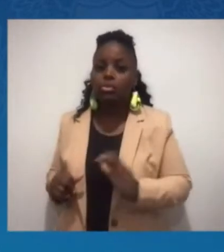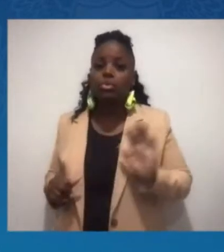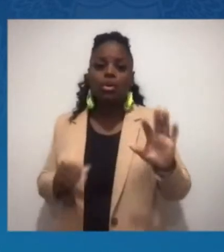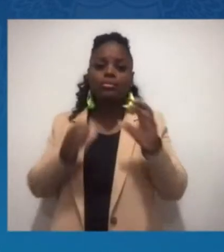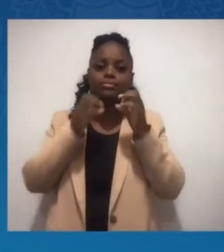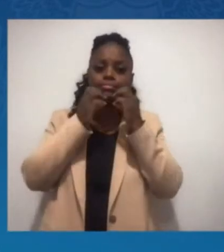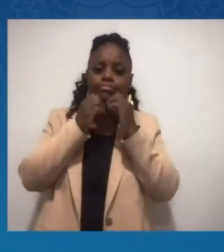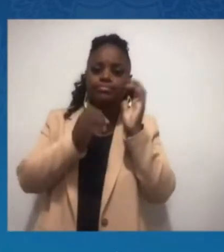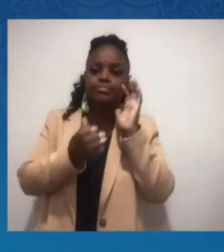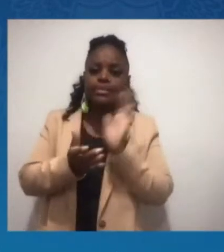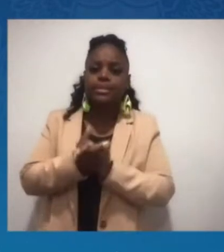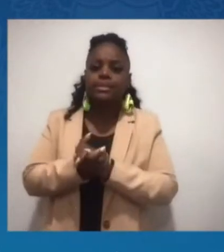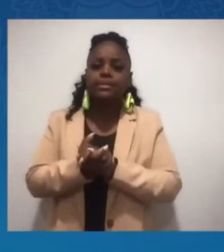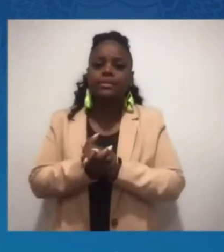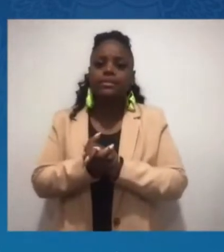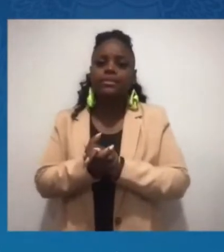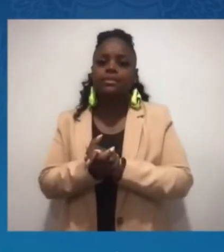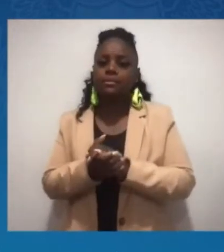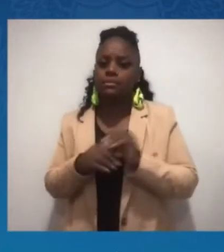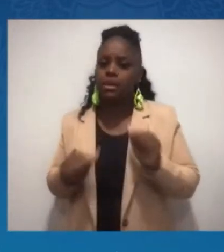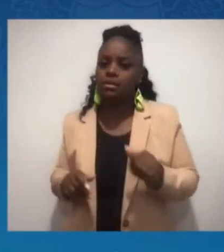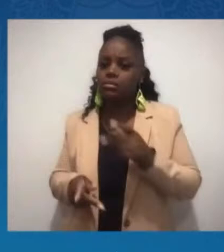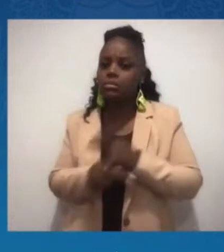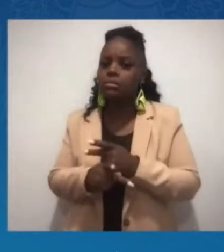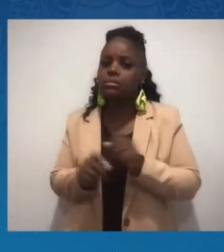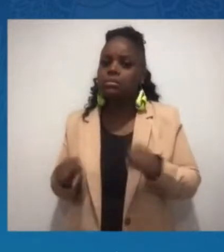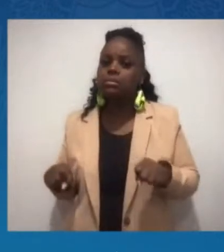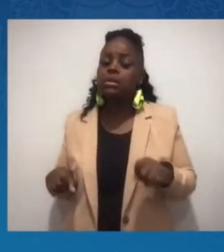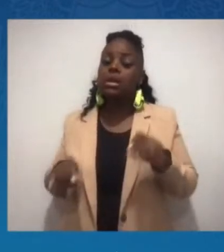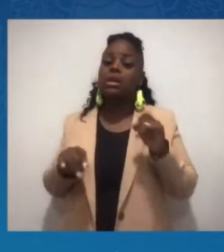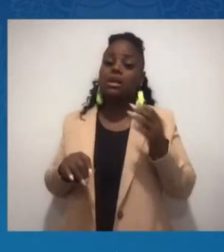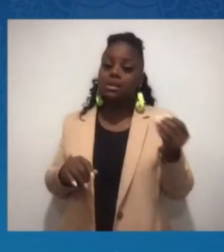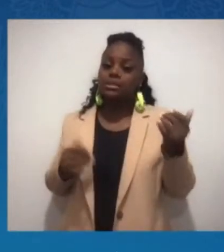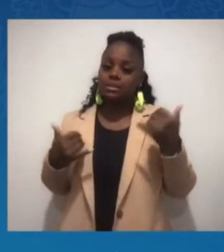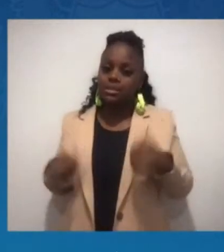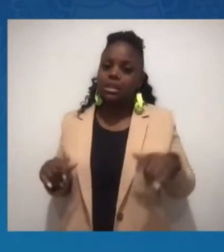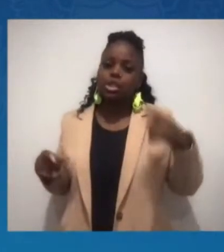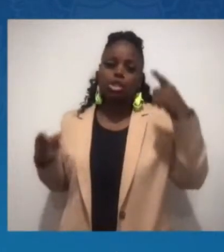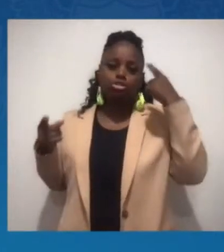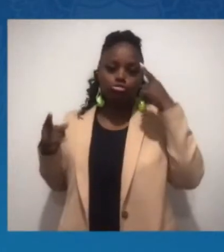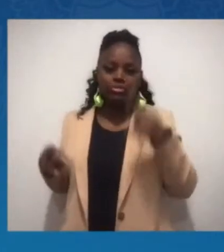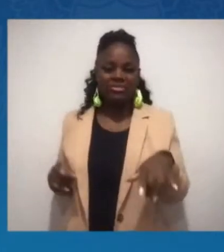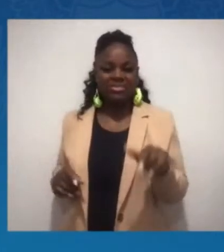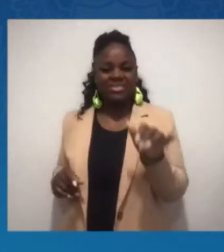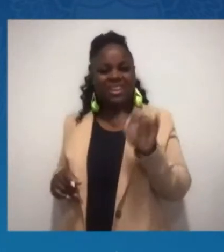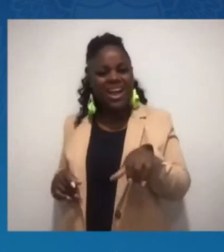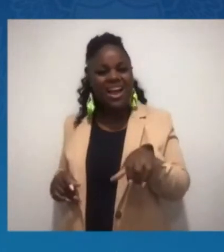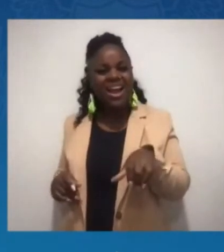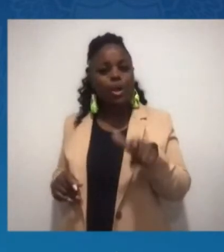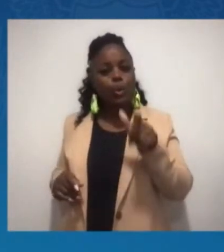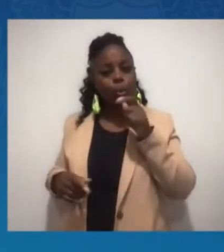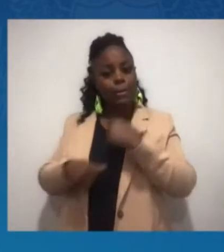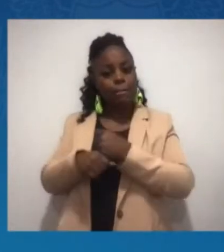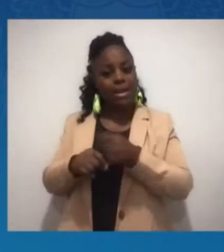agree that the government should not be making this decision for her.